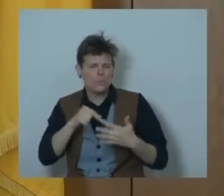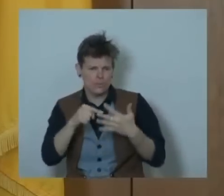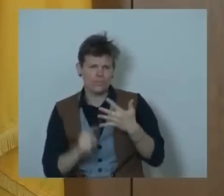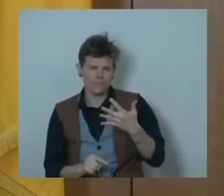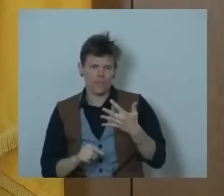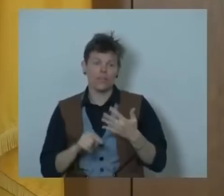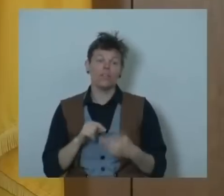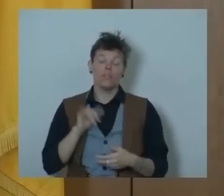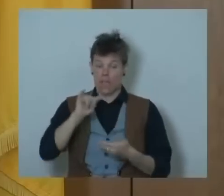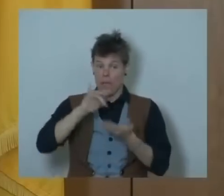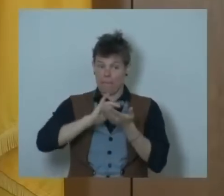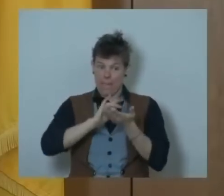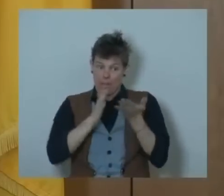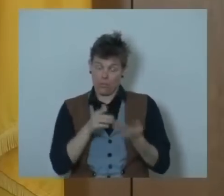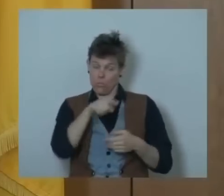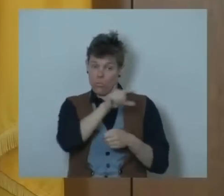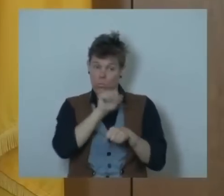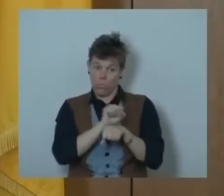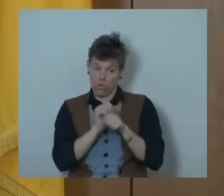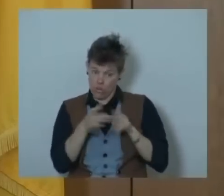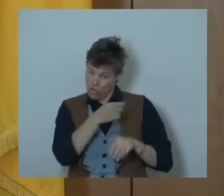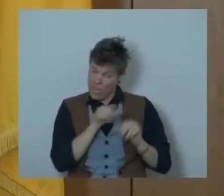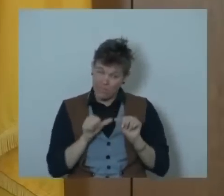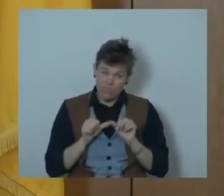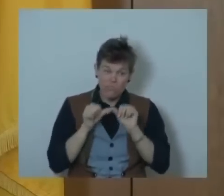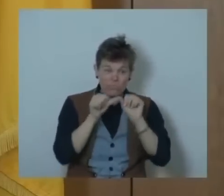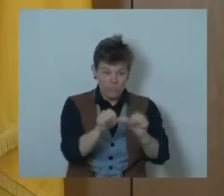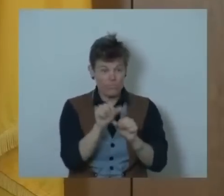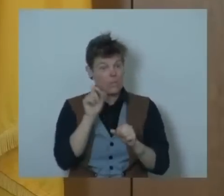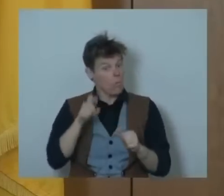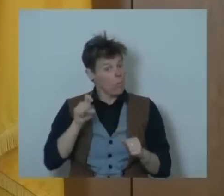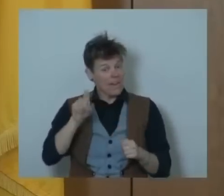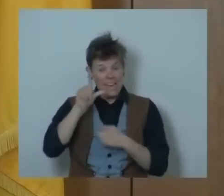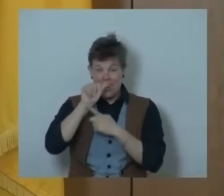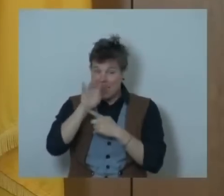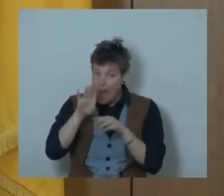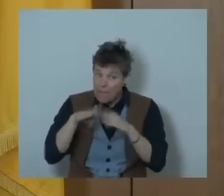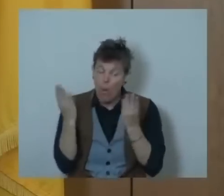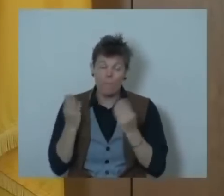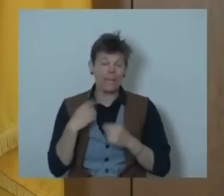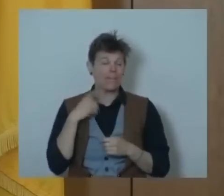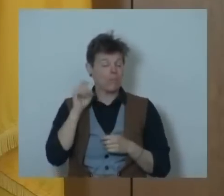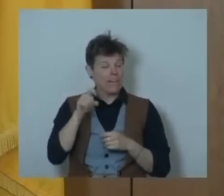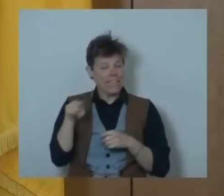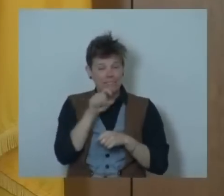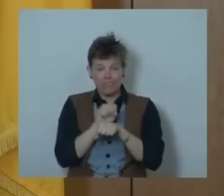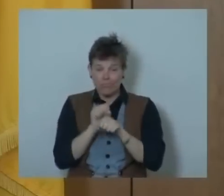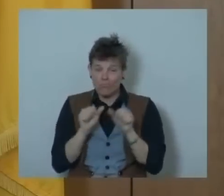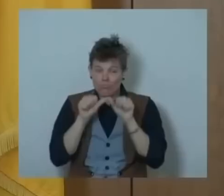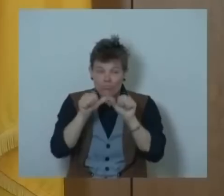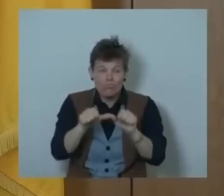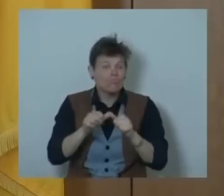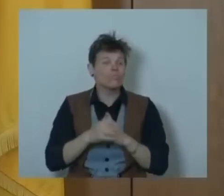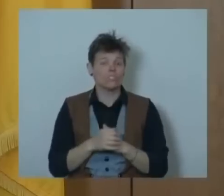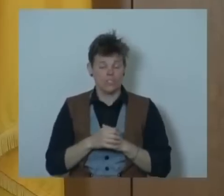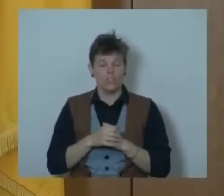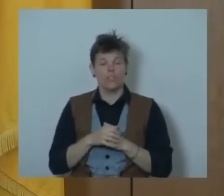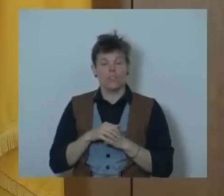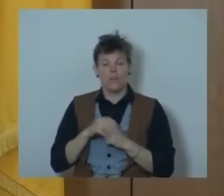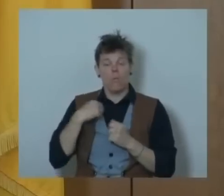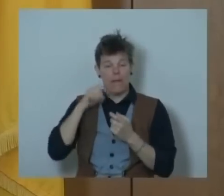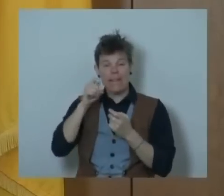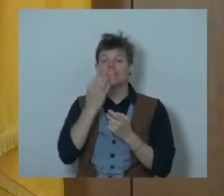to continue. We need labs doing that, insulin levels, any number of things are being tested every single